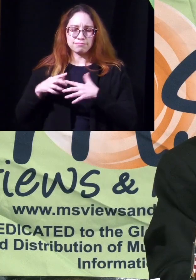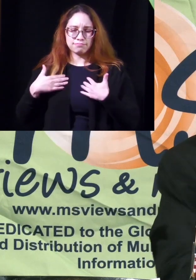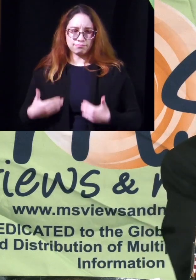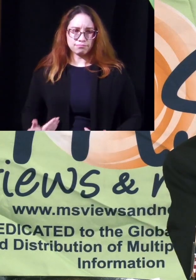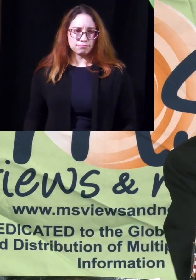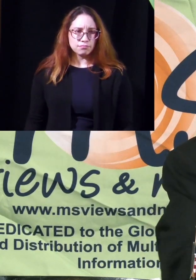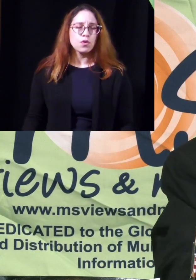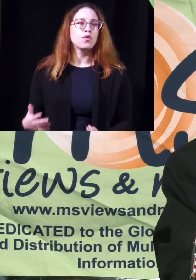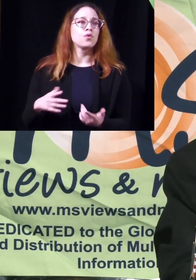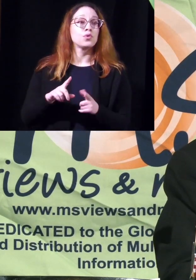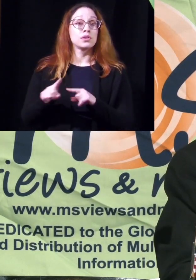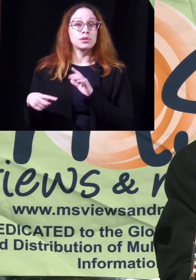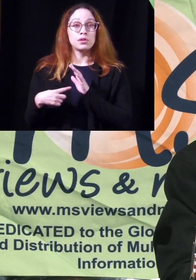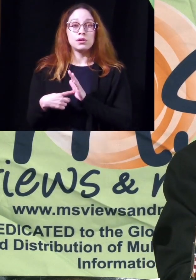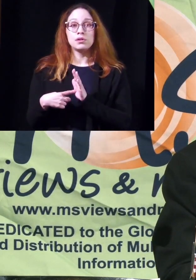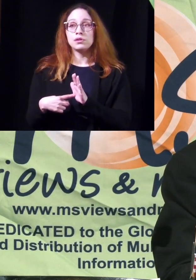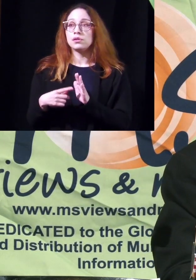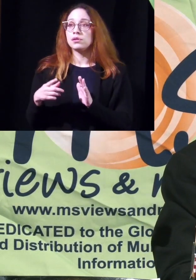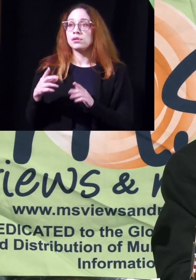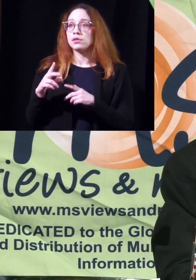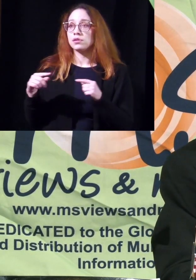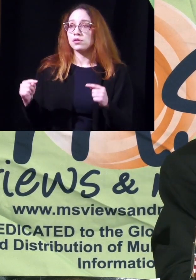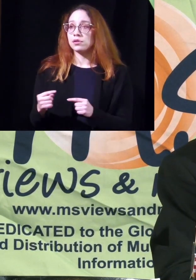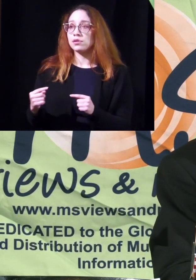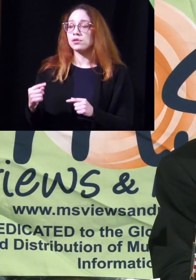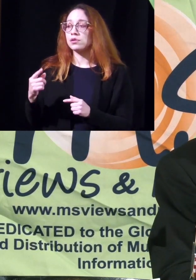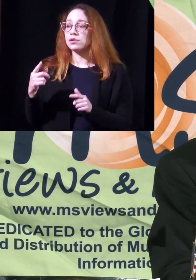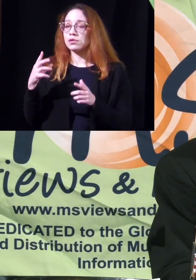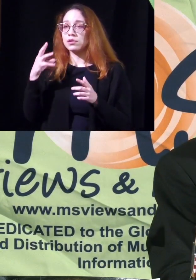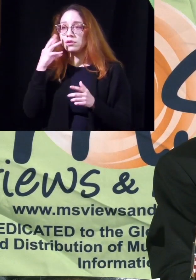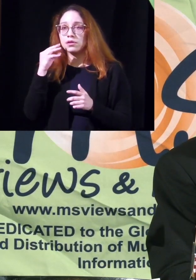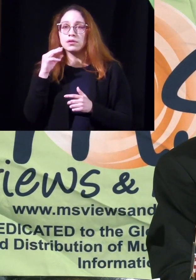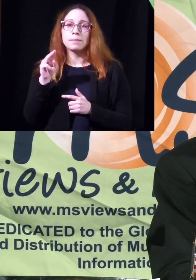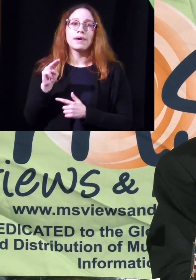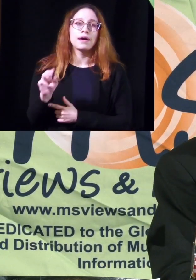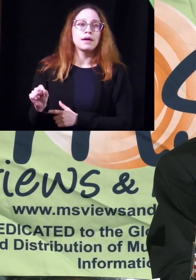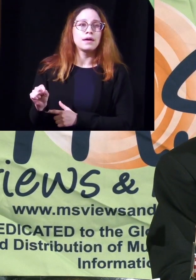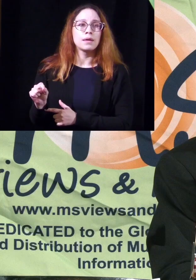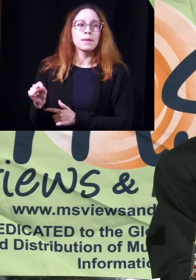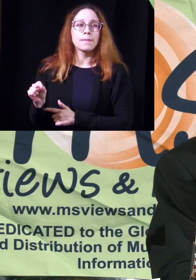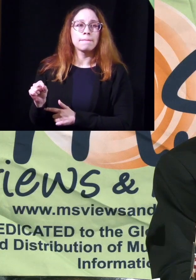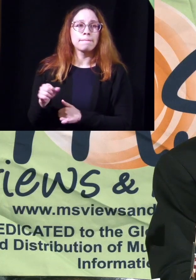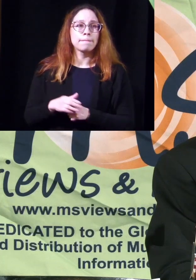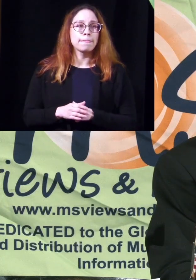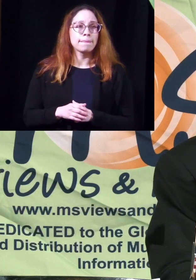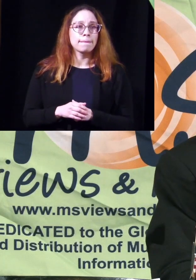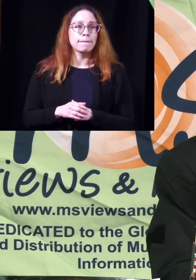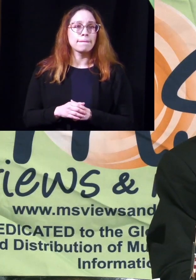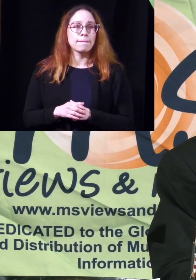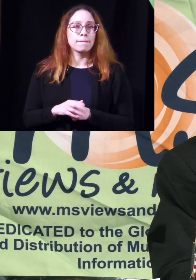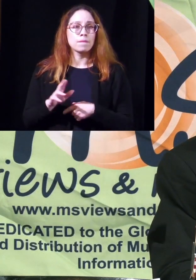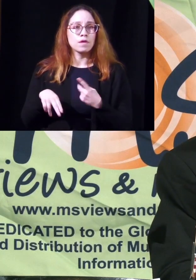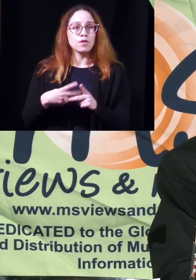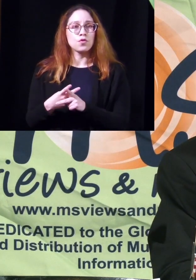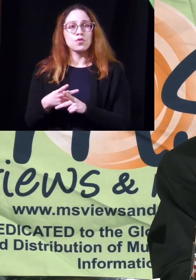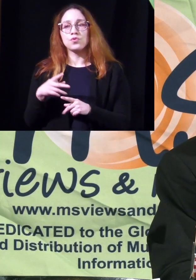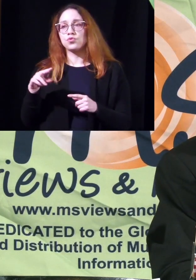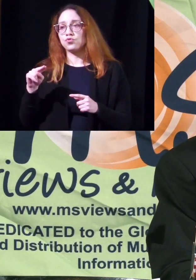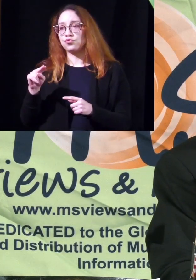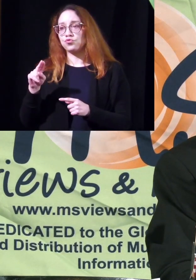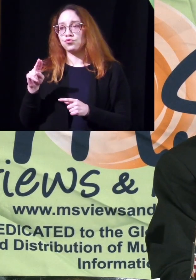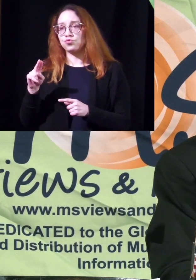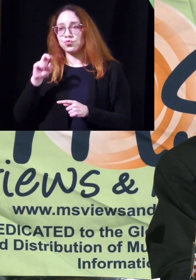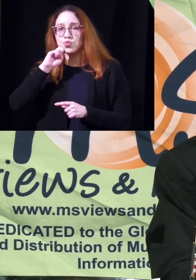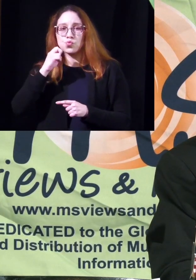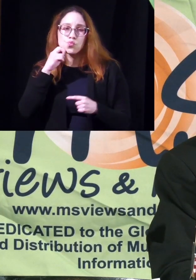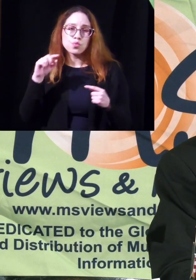body. Another example of an MS pain that I'm sure some have experienced is the MS hug. MS hug is another type of neuropathic or